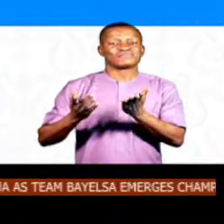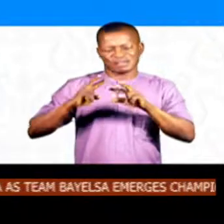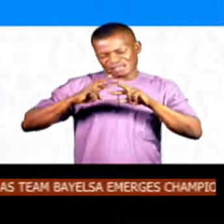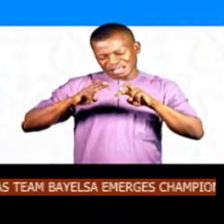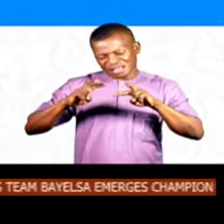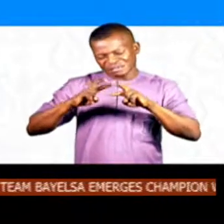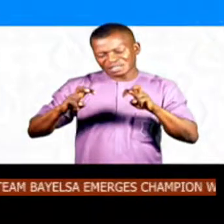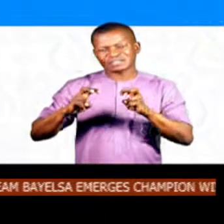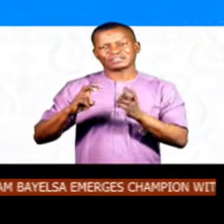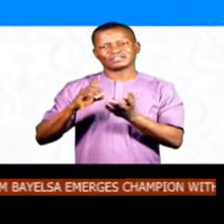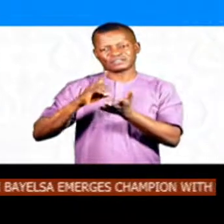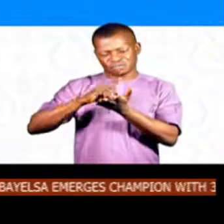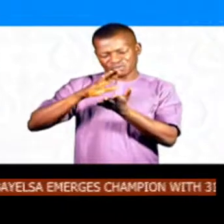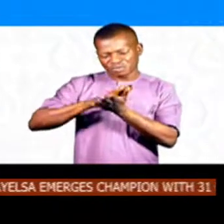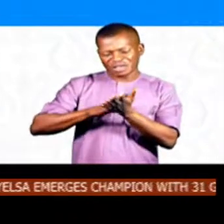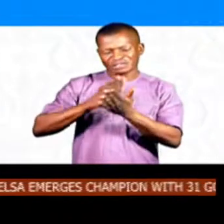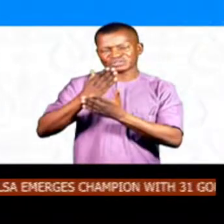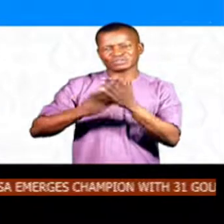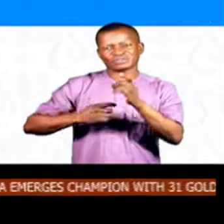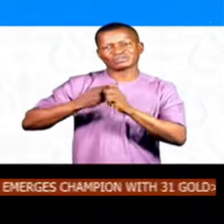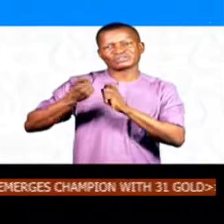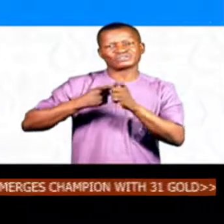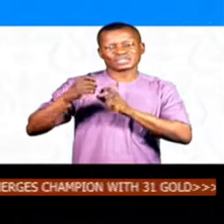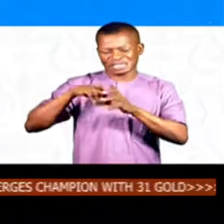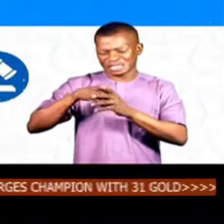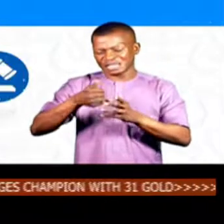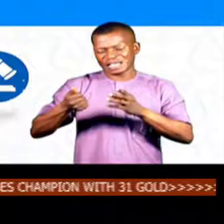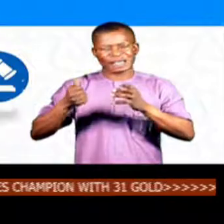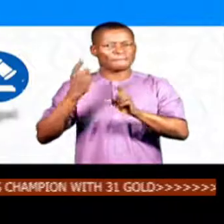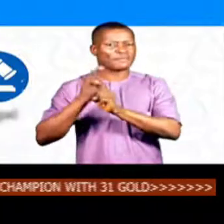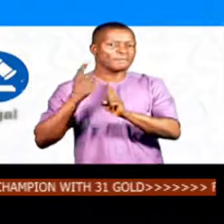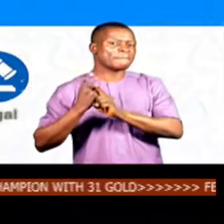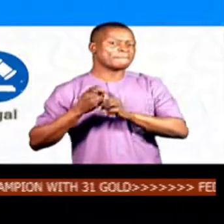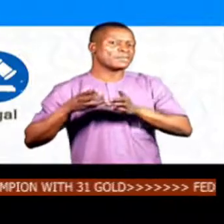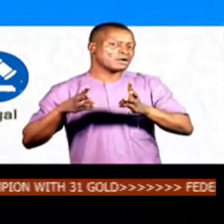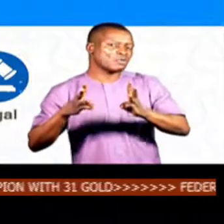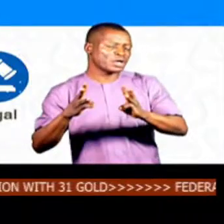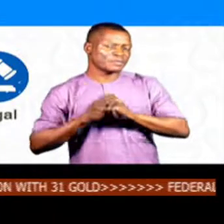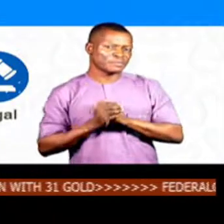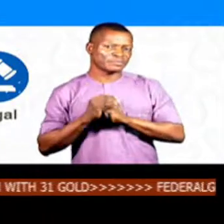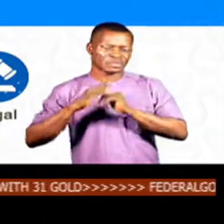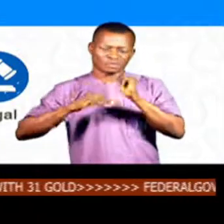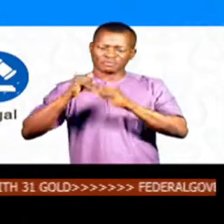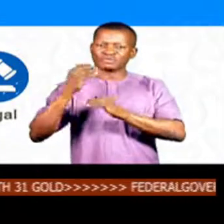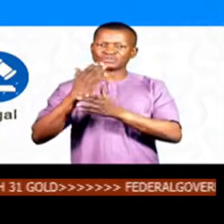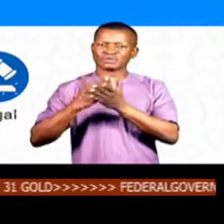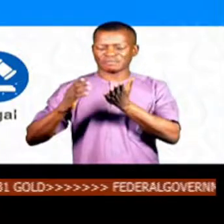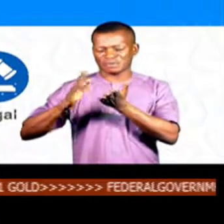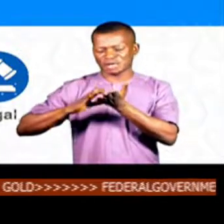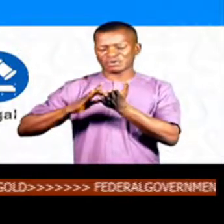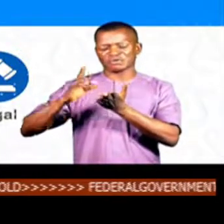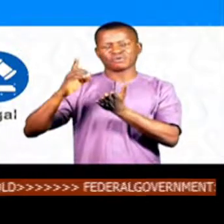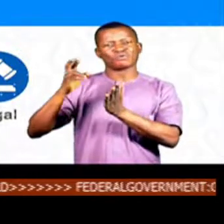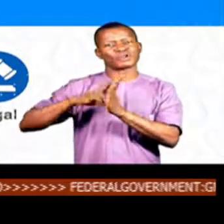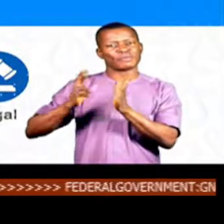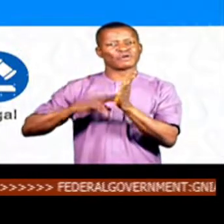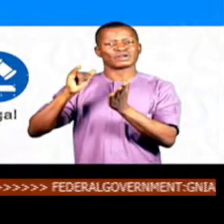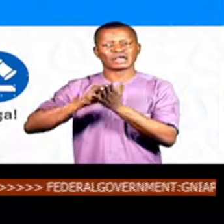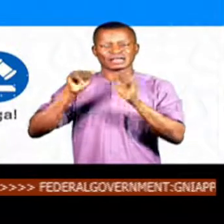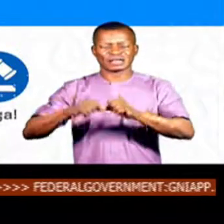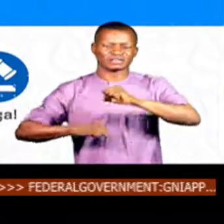medical examination, document injuries in a structured way, build up medical reports that can